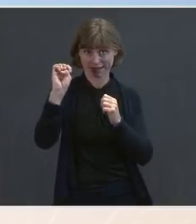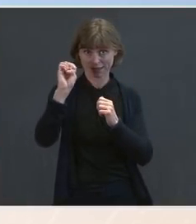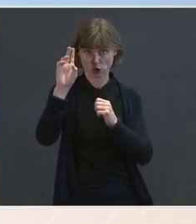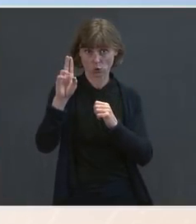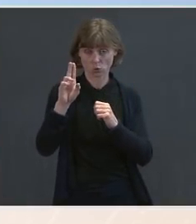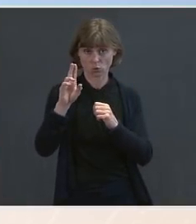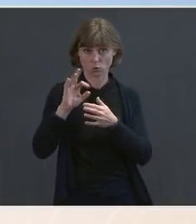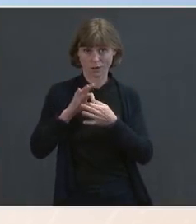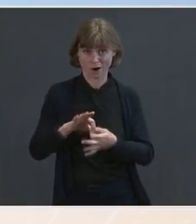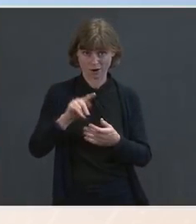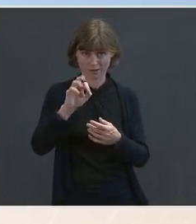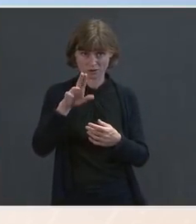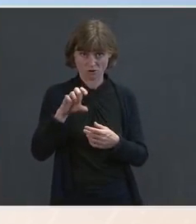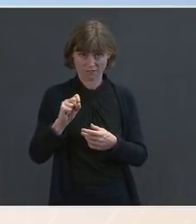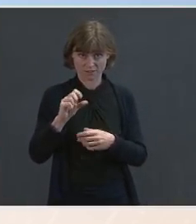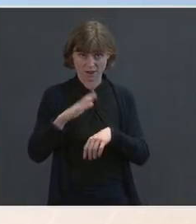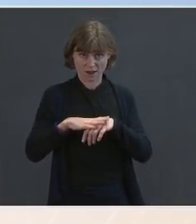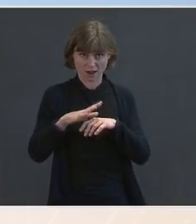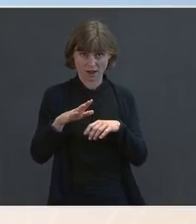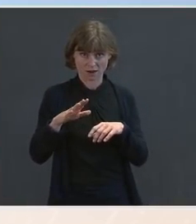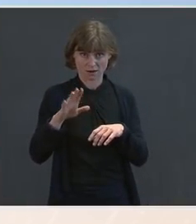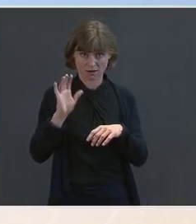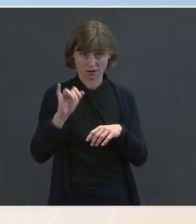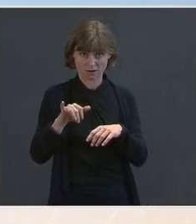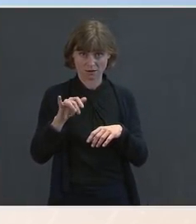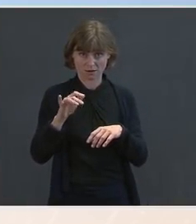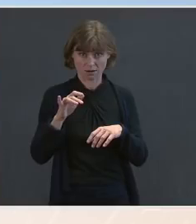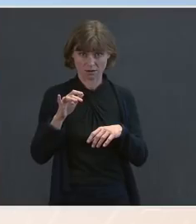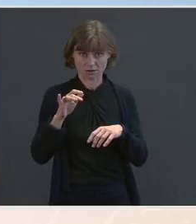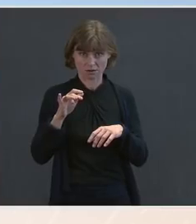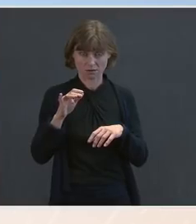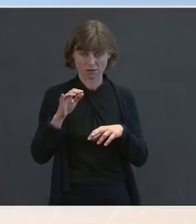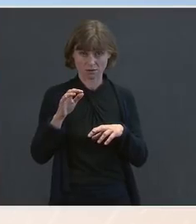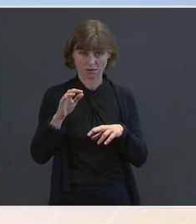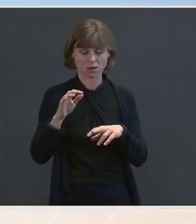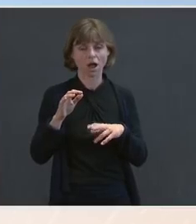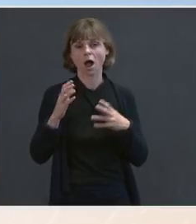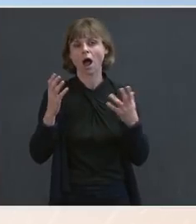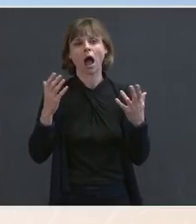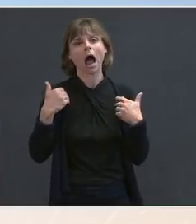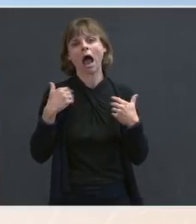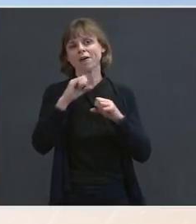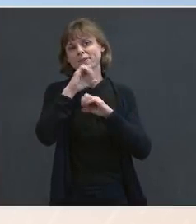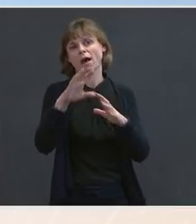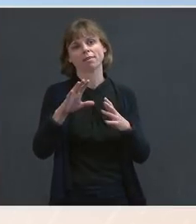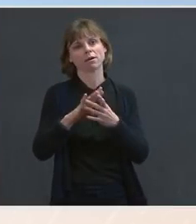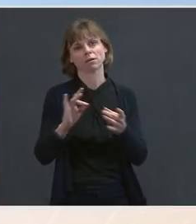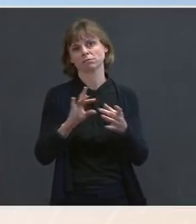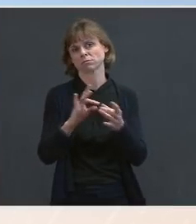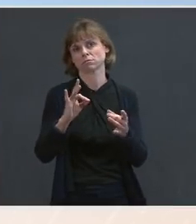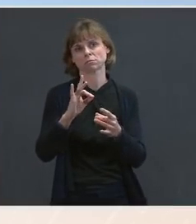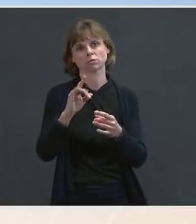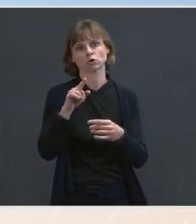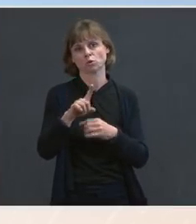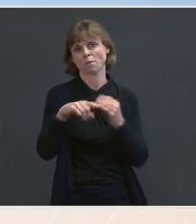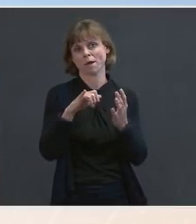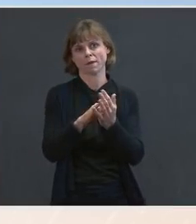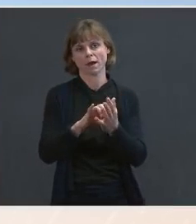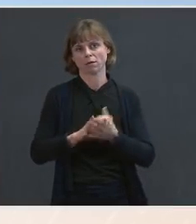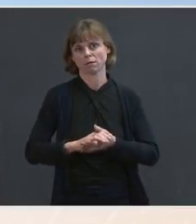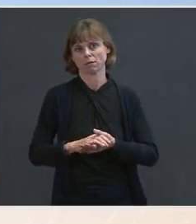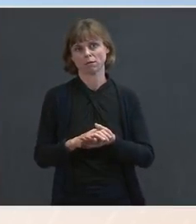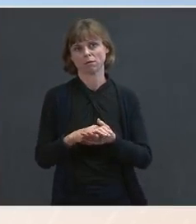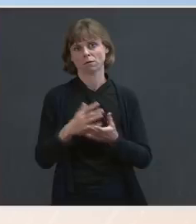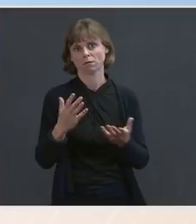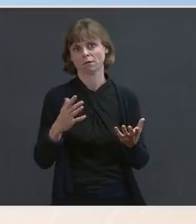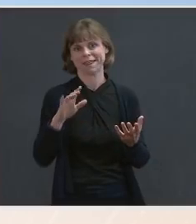on this very long-running disagreement over Boeing and Airbus? I don't have anything to preview for you on that. This is just, of course, an